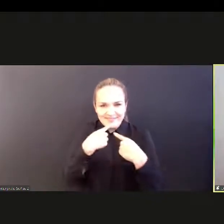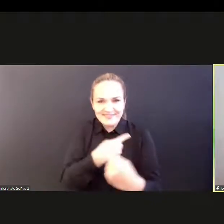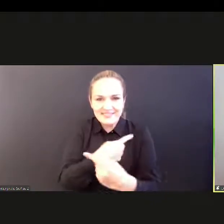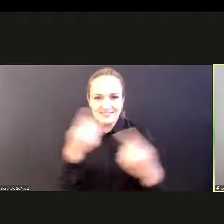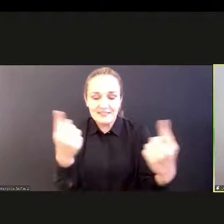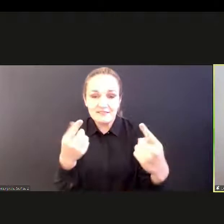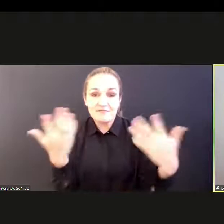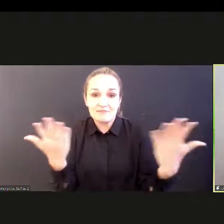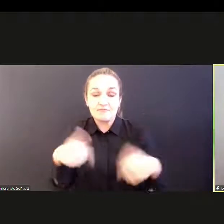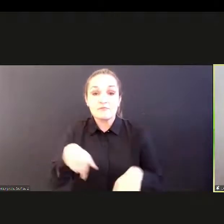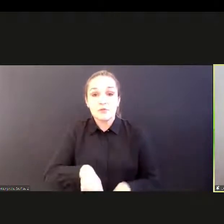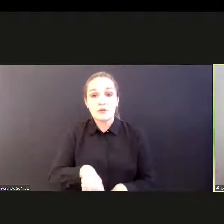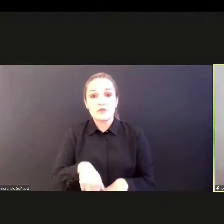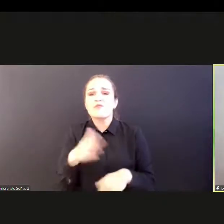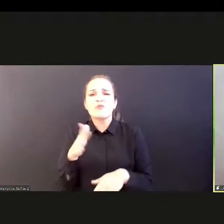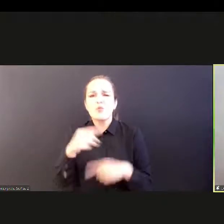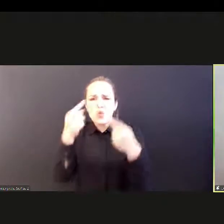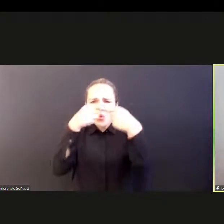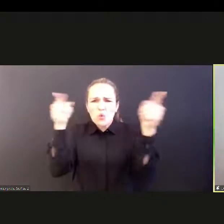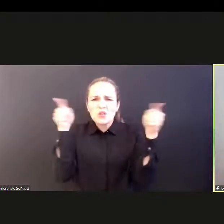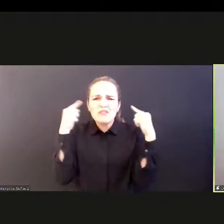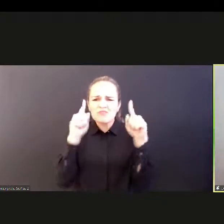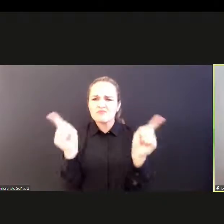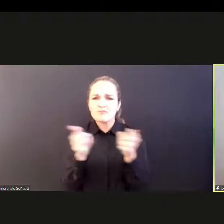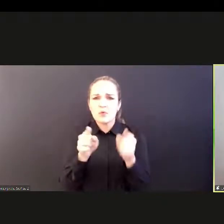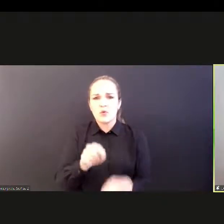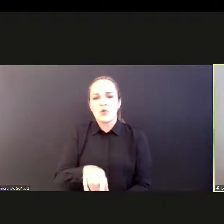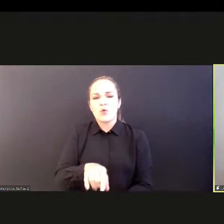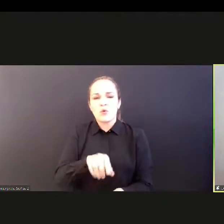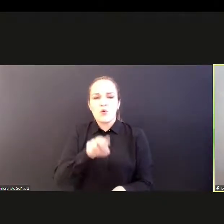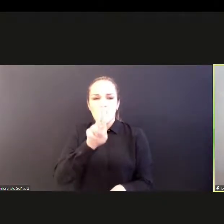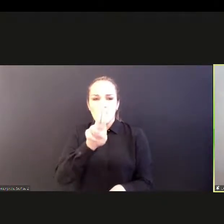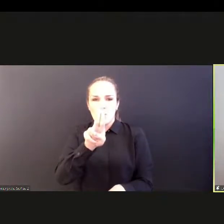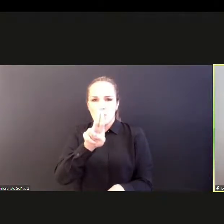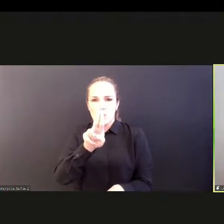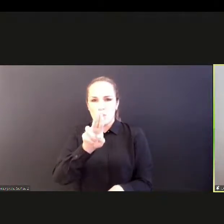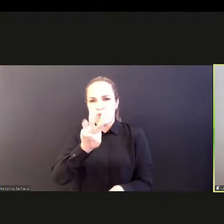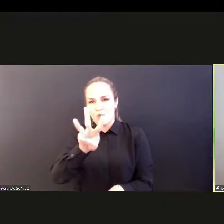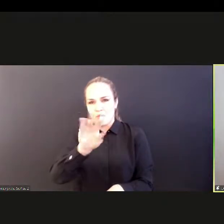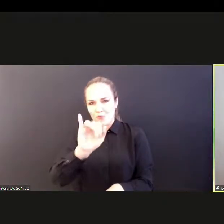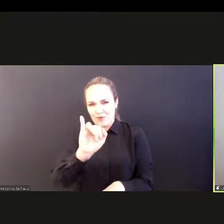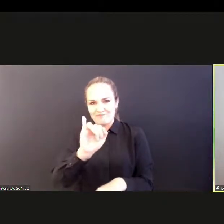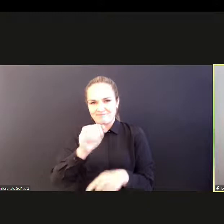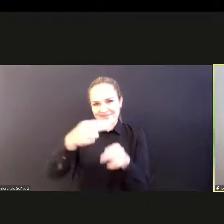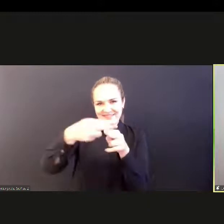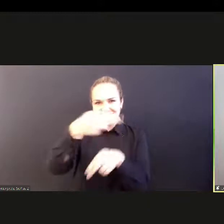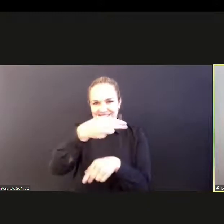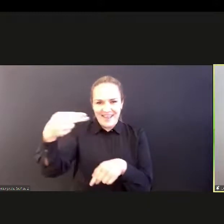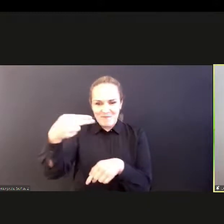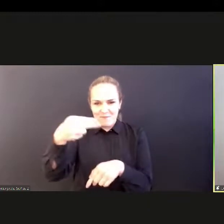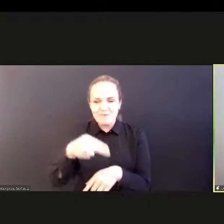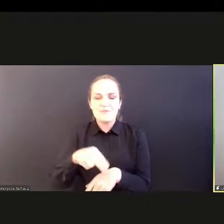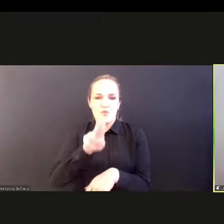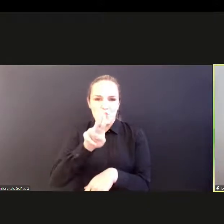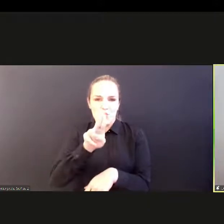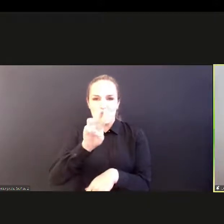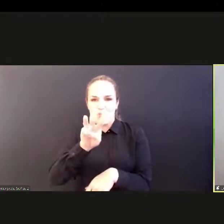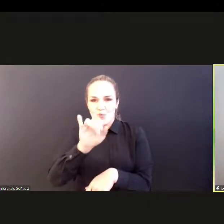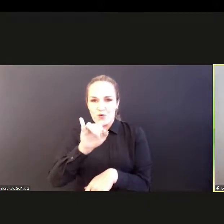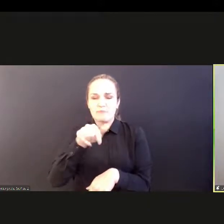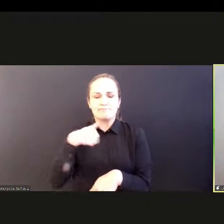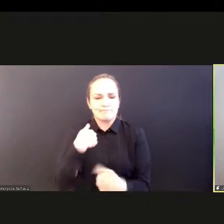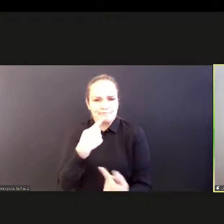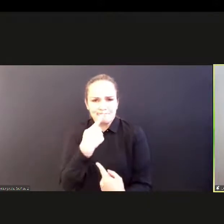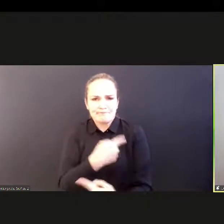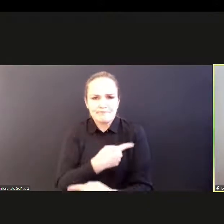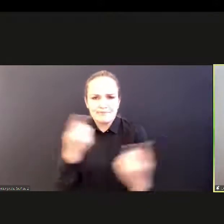really highlight some of the issues confronting the Caribbean as we talk about this issue. So the Caribbean islands are services